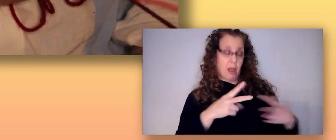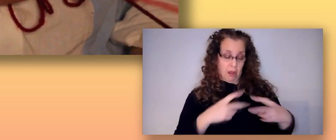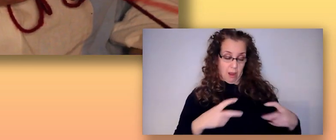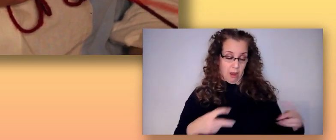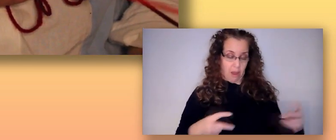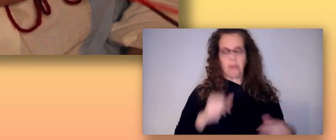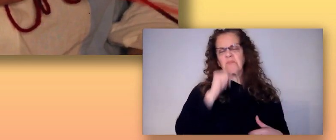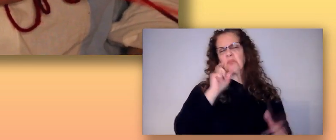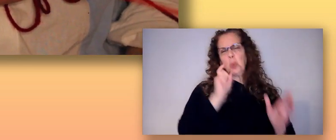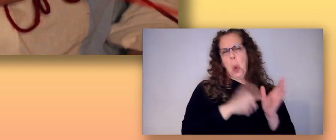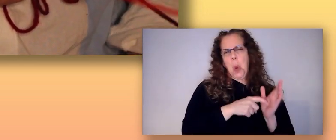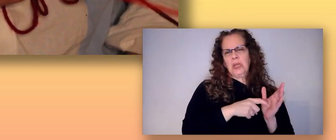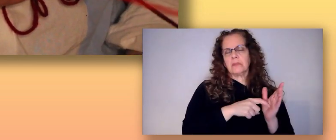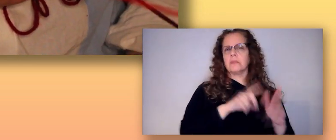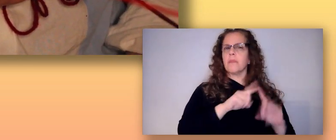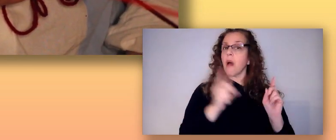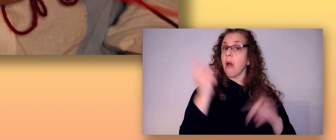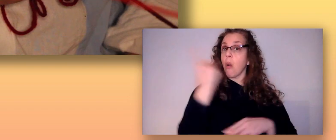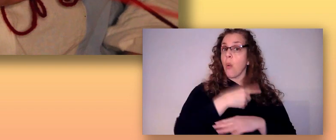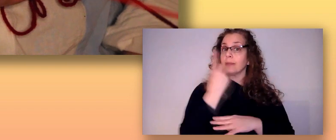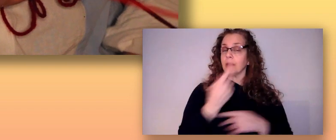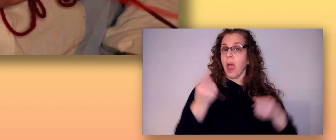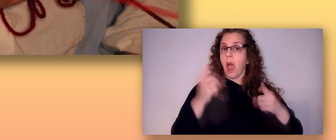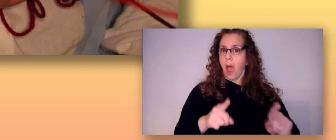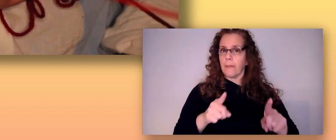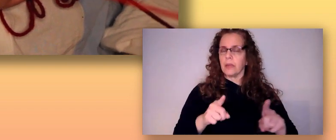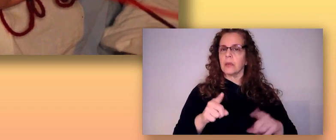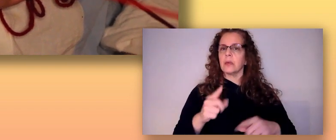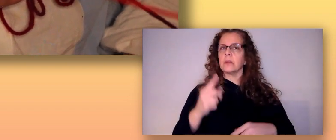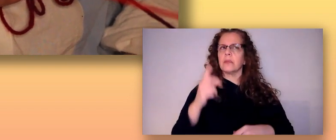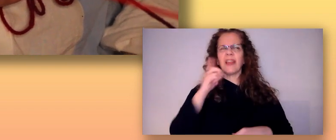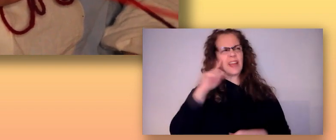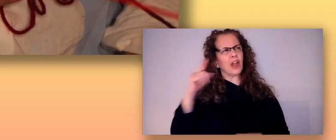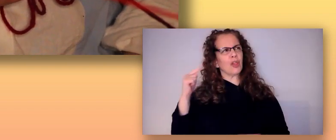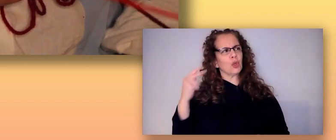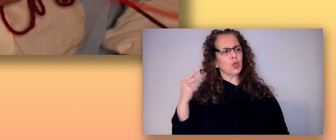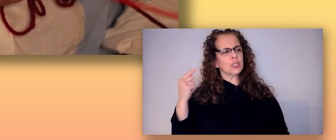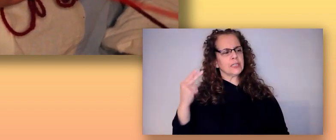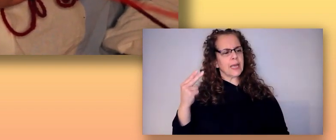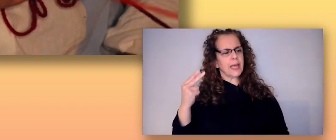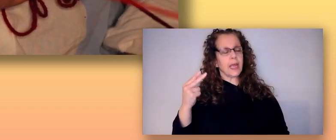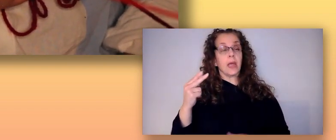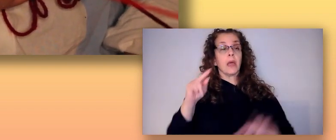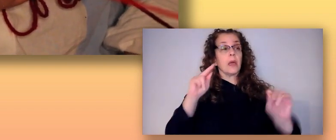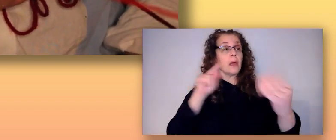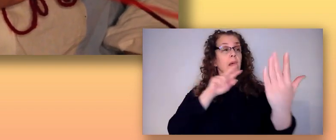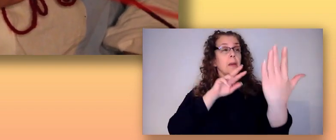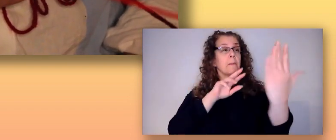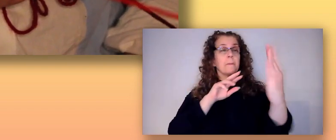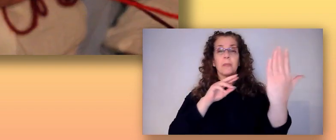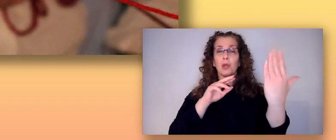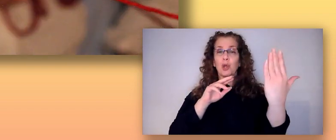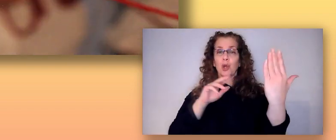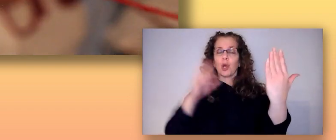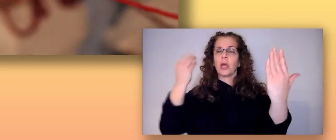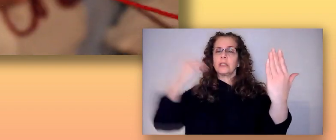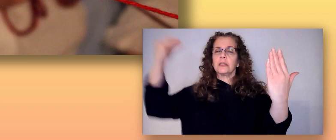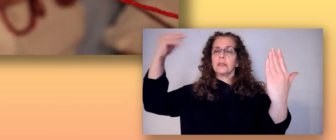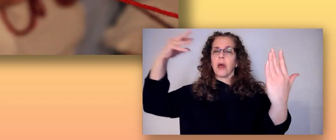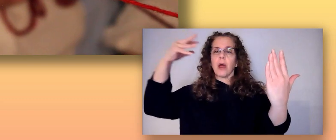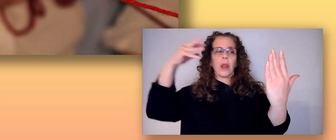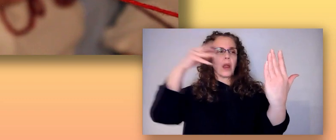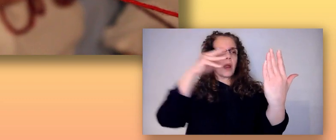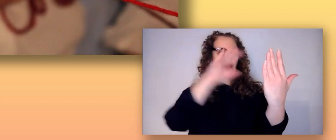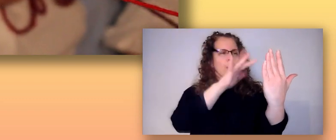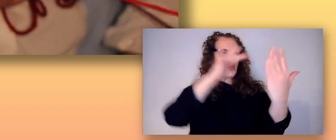think it was a Thursday, the sunlight hit the mirror just right, and revealed a crack in the glass big enough for me to squeeze through. And